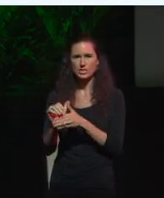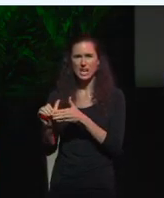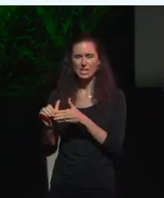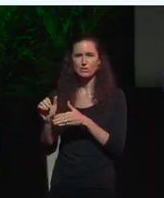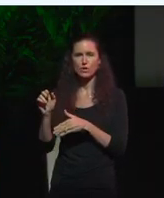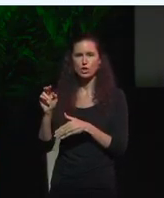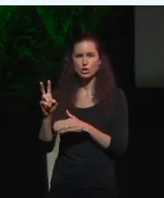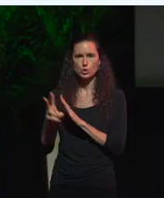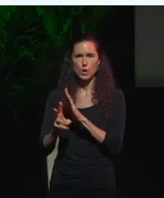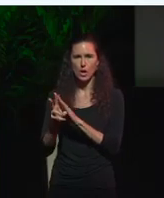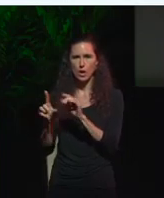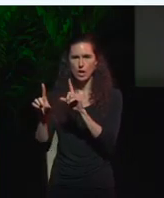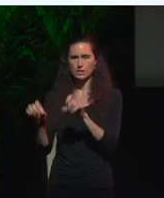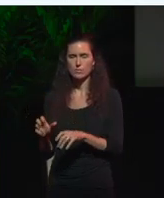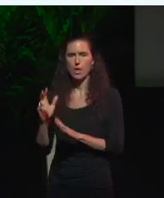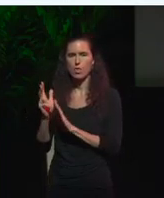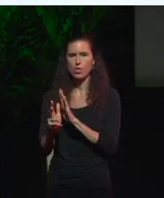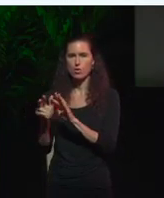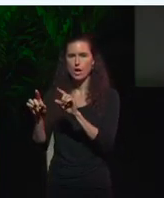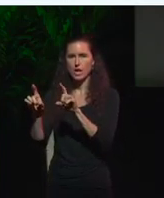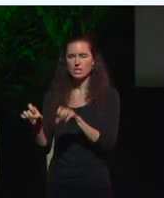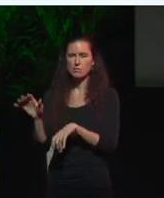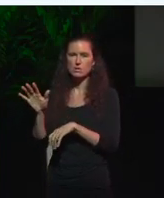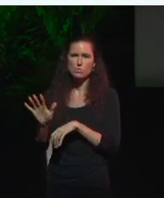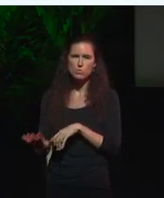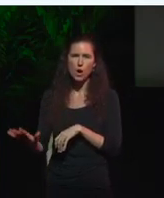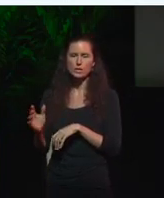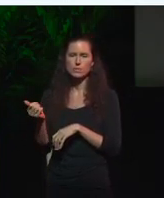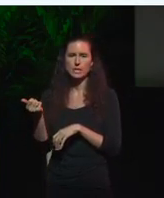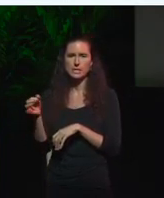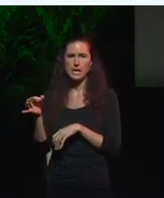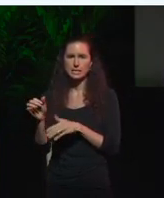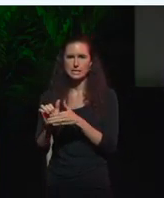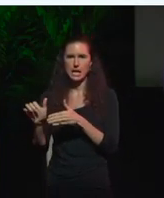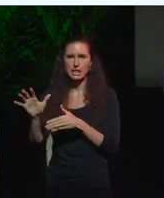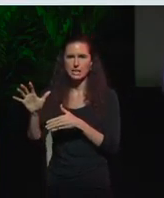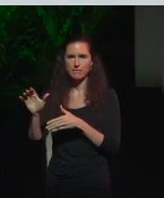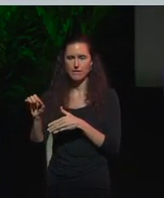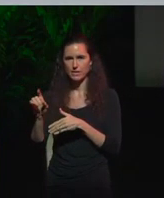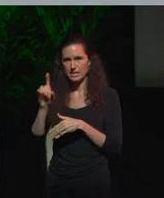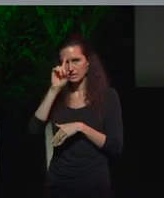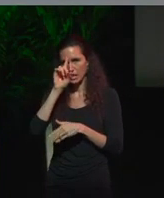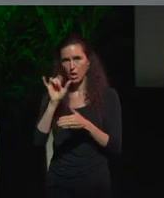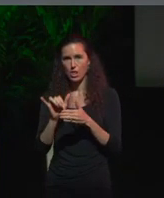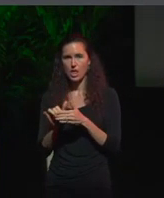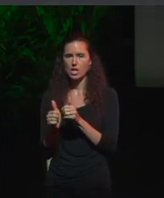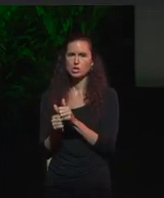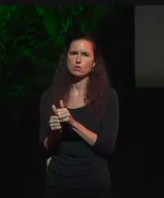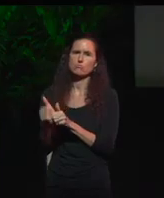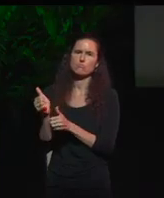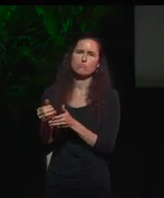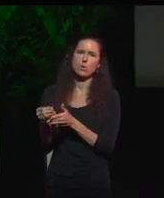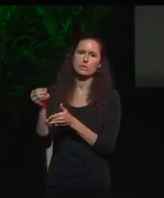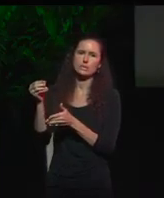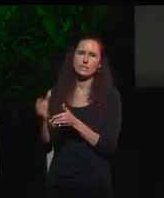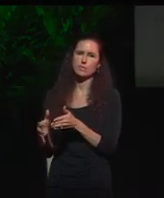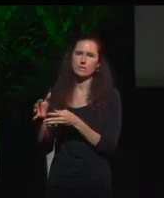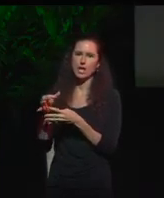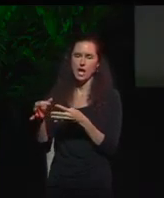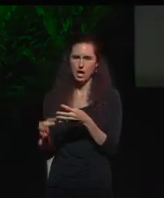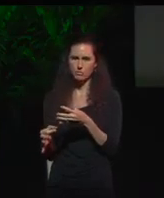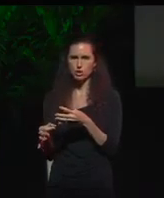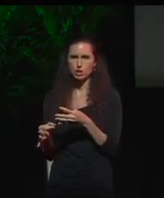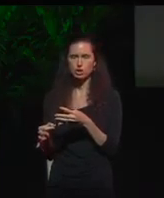exam. A three-hour exam would be approximately $19.50. So it is the most expensive option of